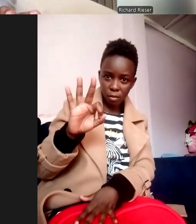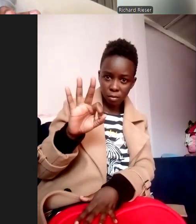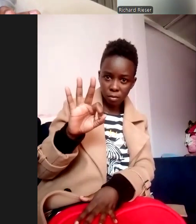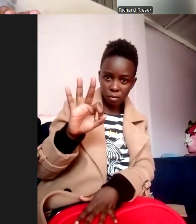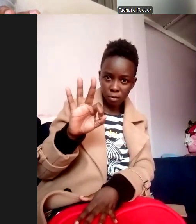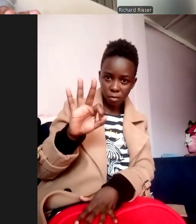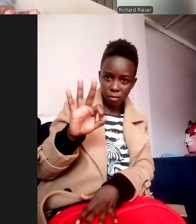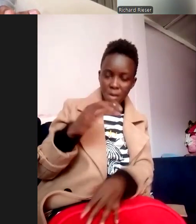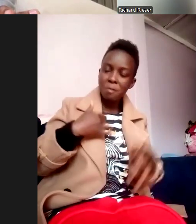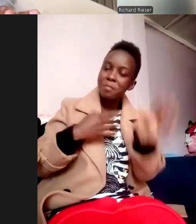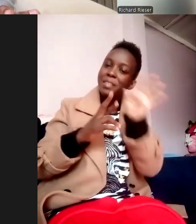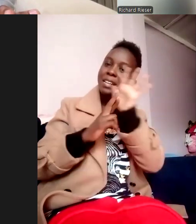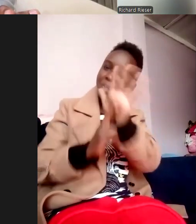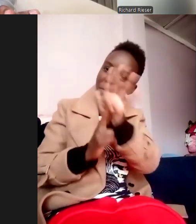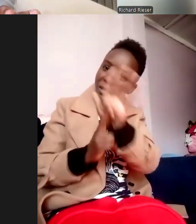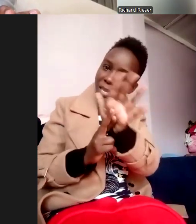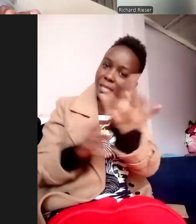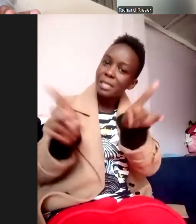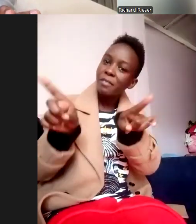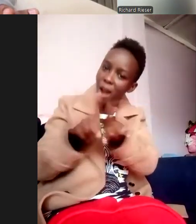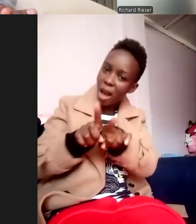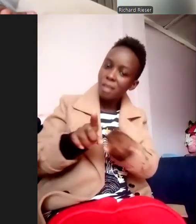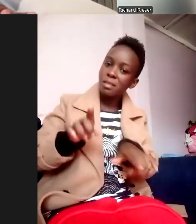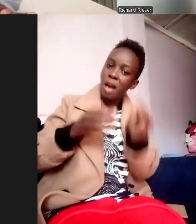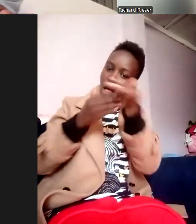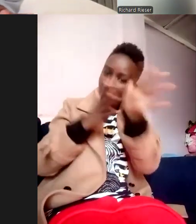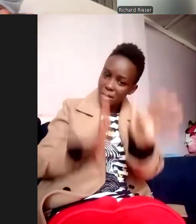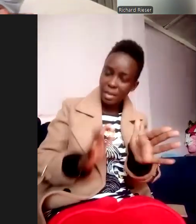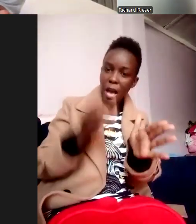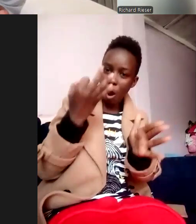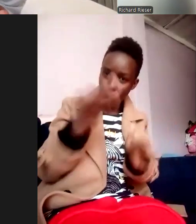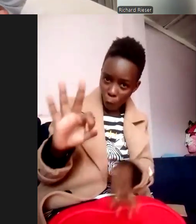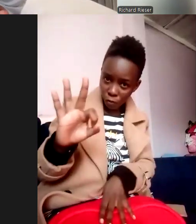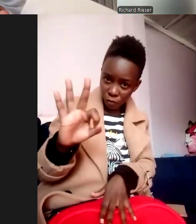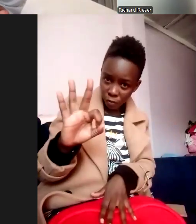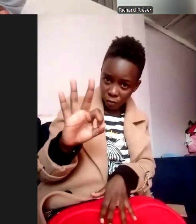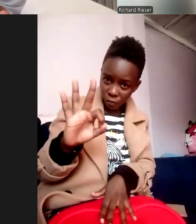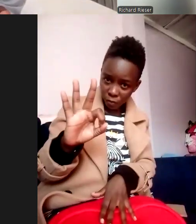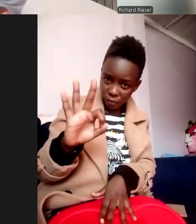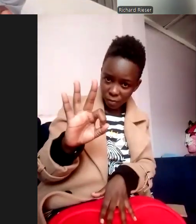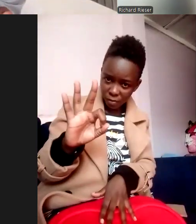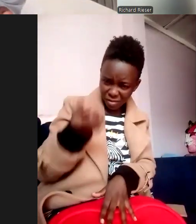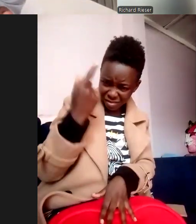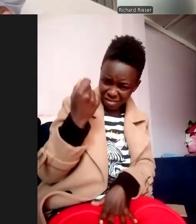And I'm also a representative of, and I'm represent.